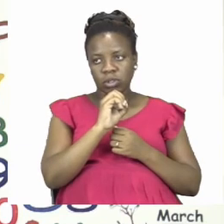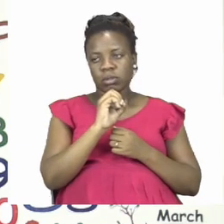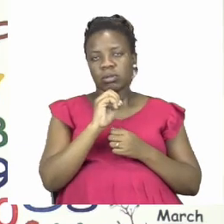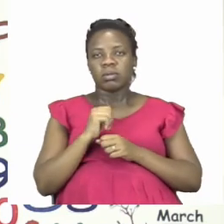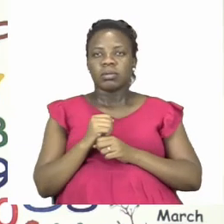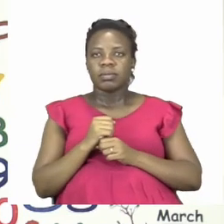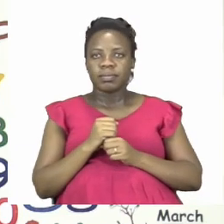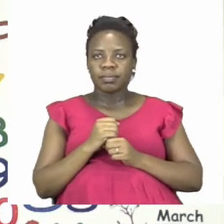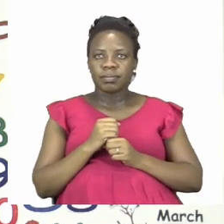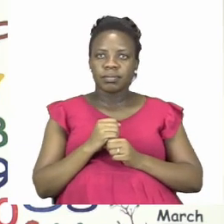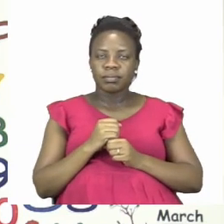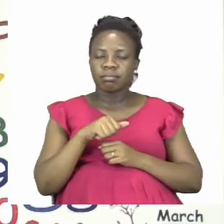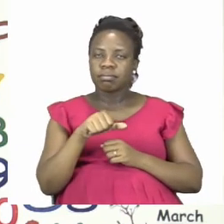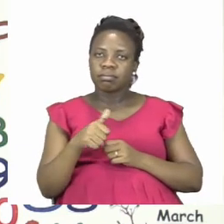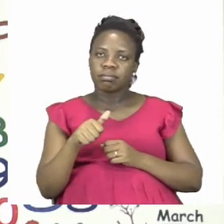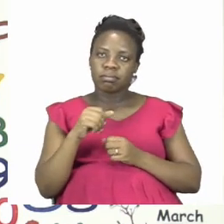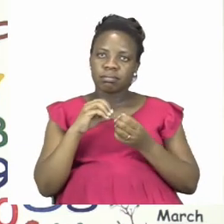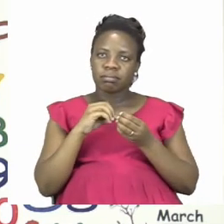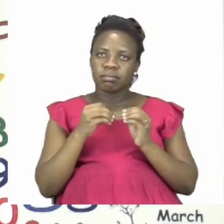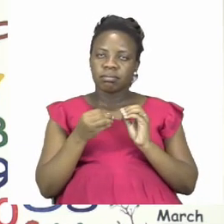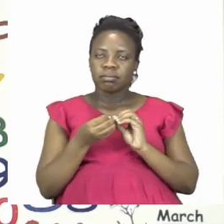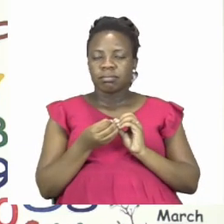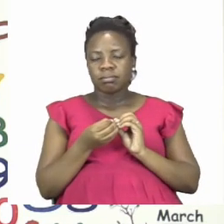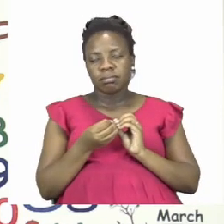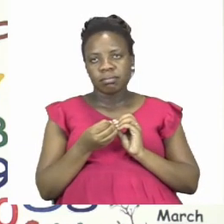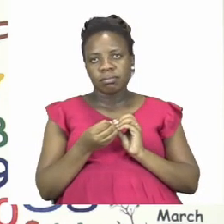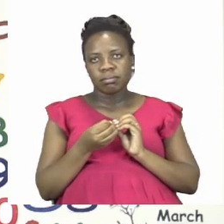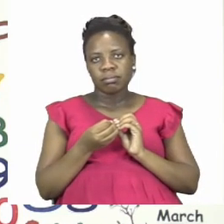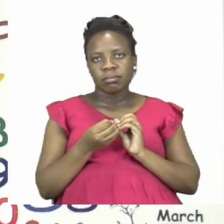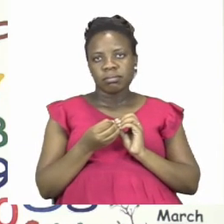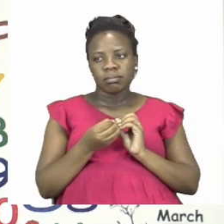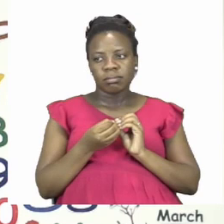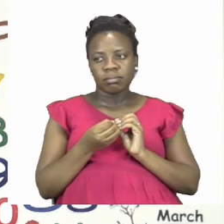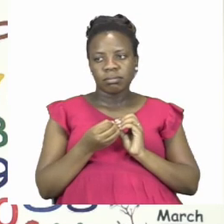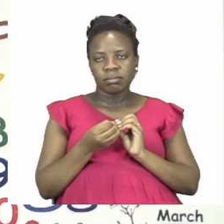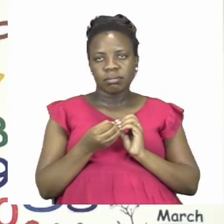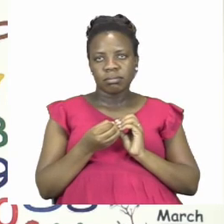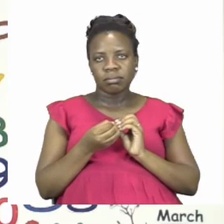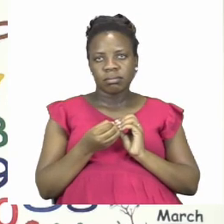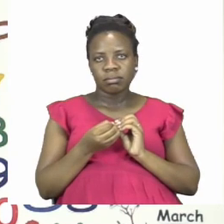centimeters. Let's try another number. How about